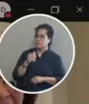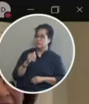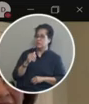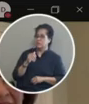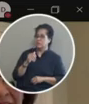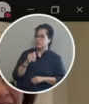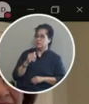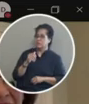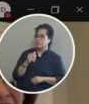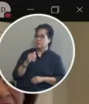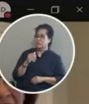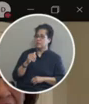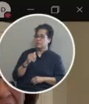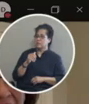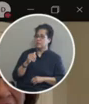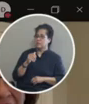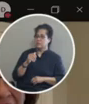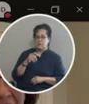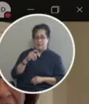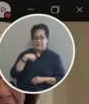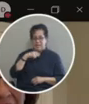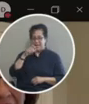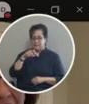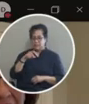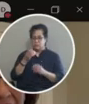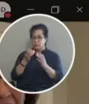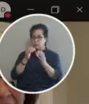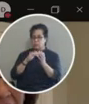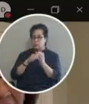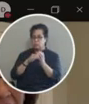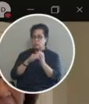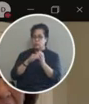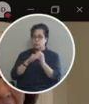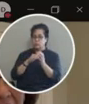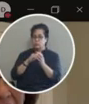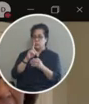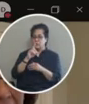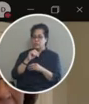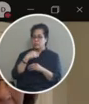Carla, do I need to reconsider my vote from an executive session standpoint?